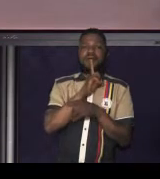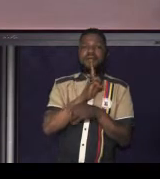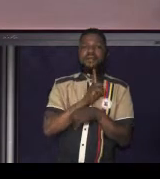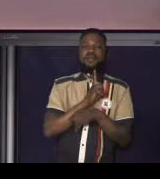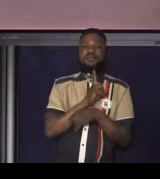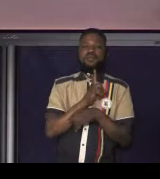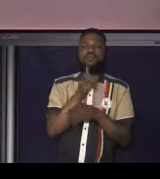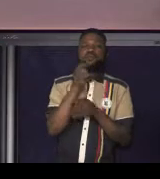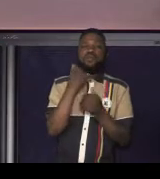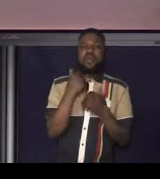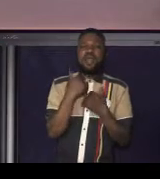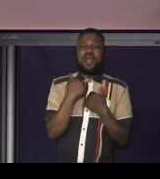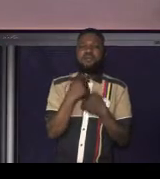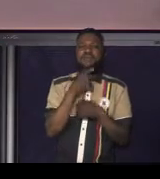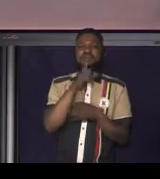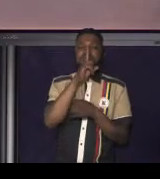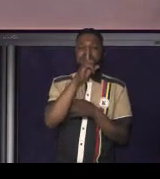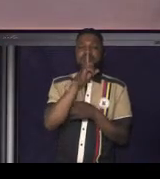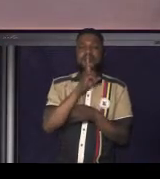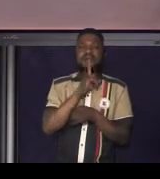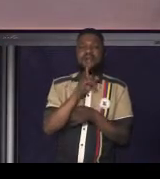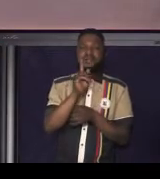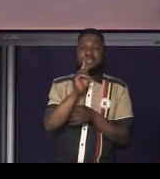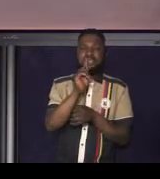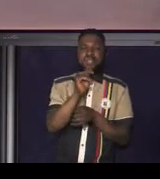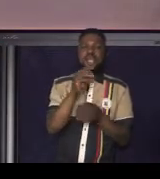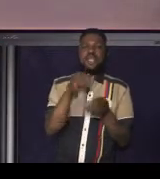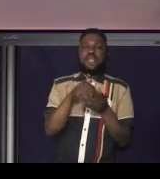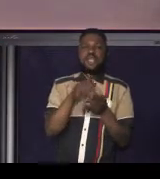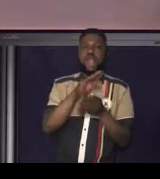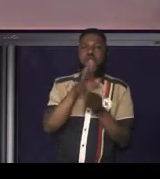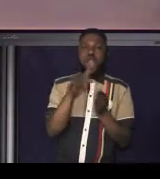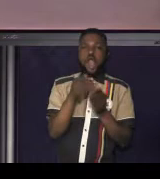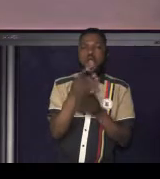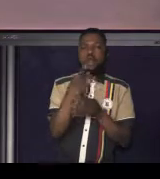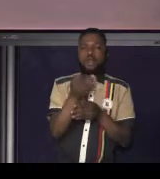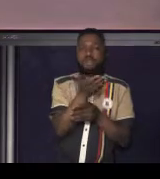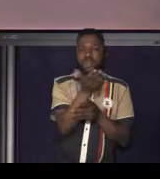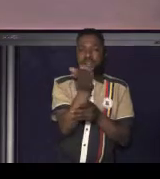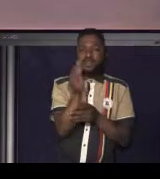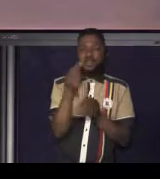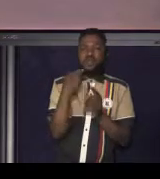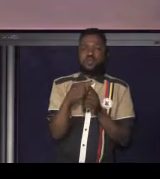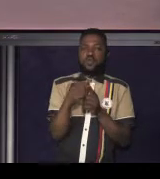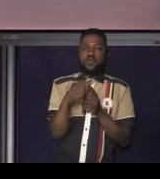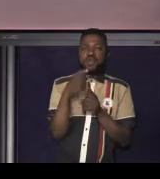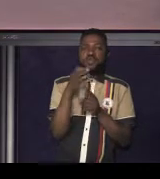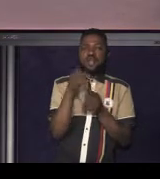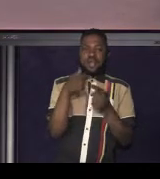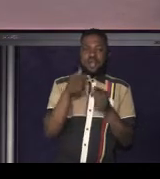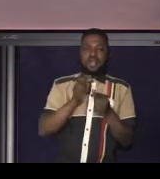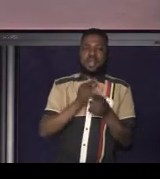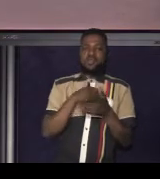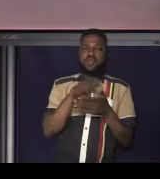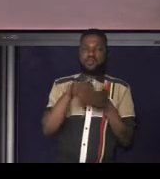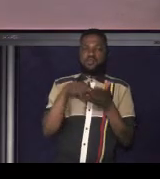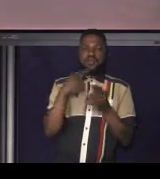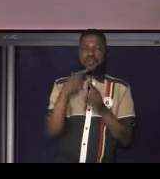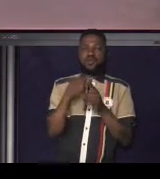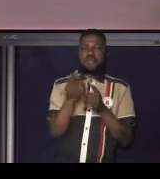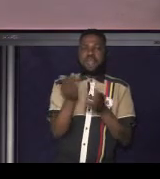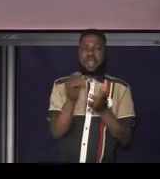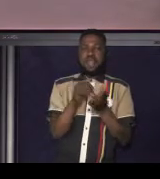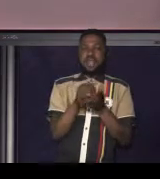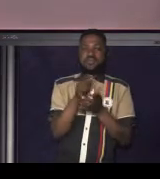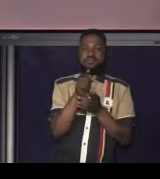T is silent. You have silent T in all of these words. Let's read the words